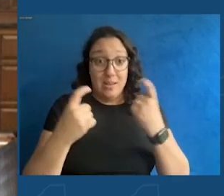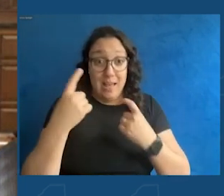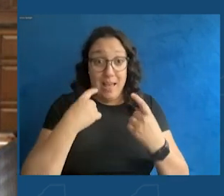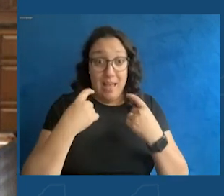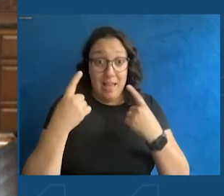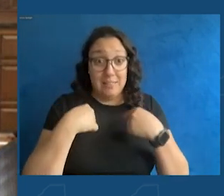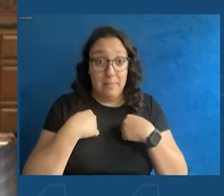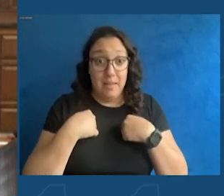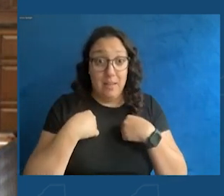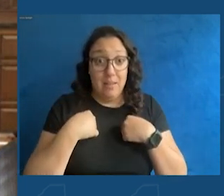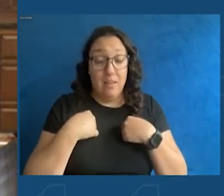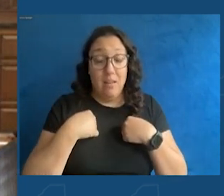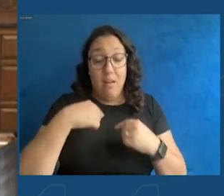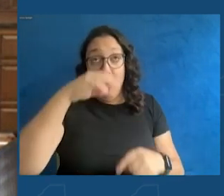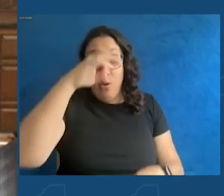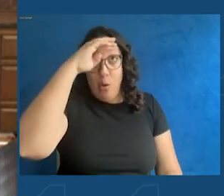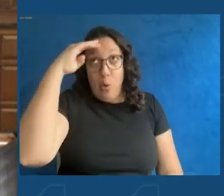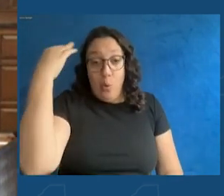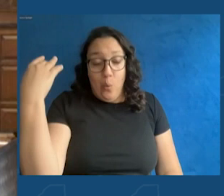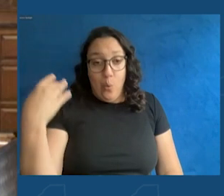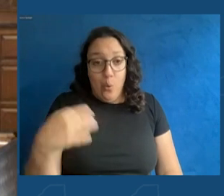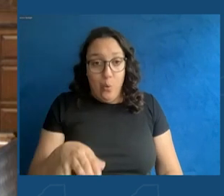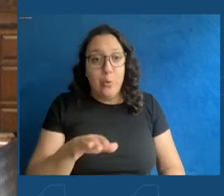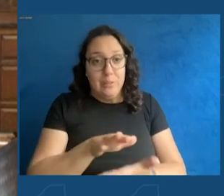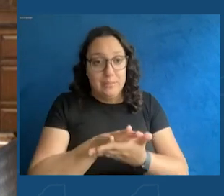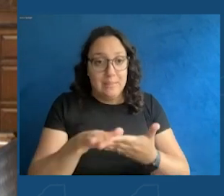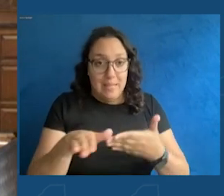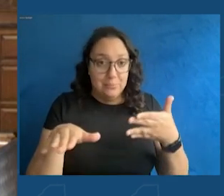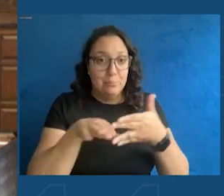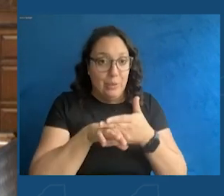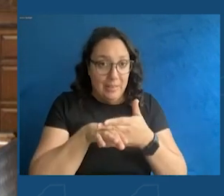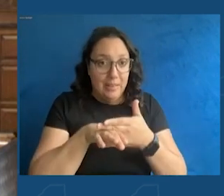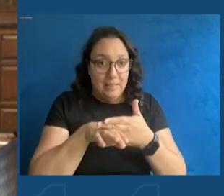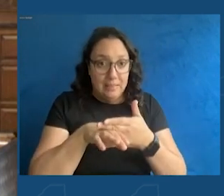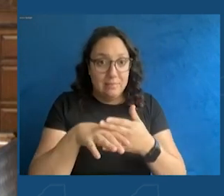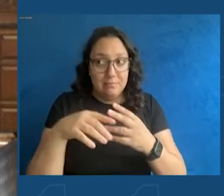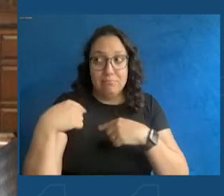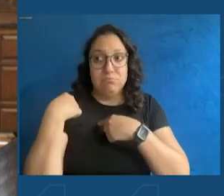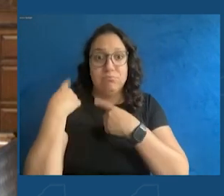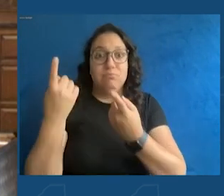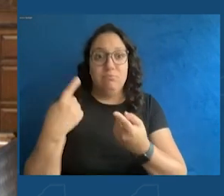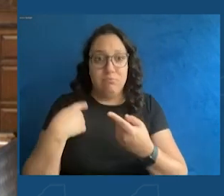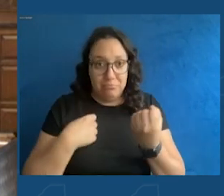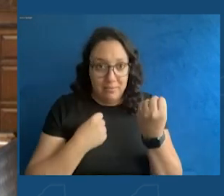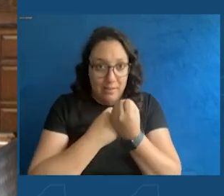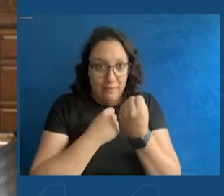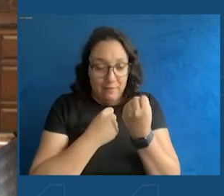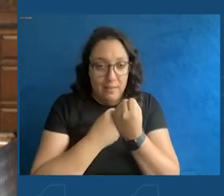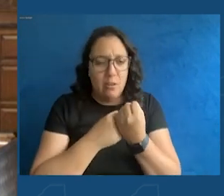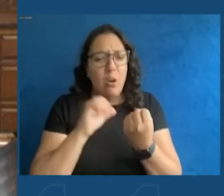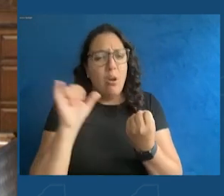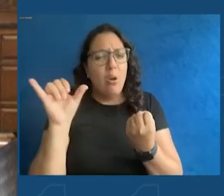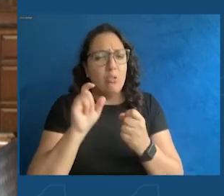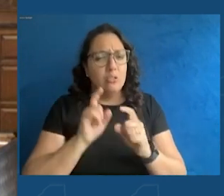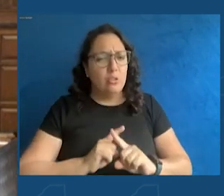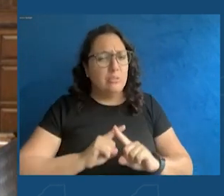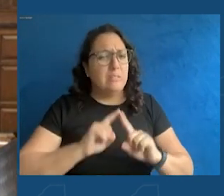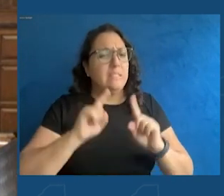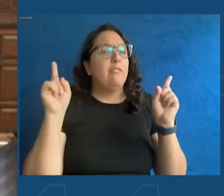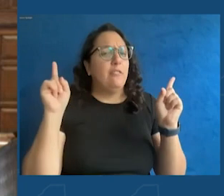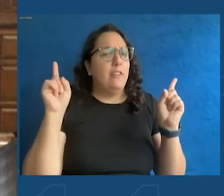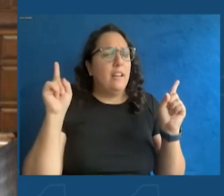exchanges I faced during my years as an advocate here. But it's also different in an important respect that I hope and